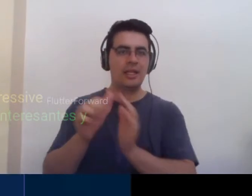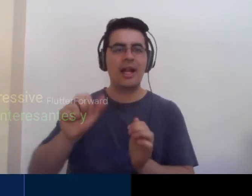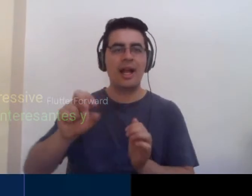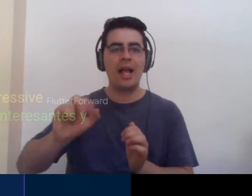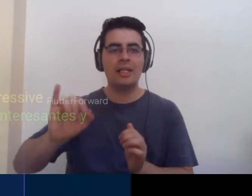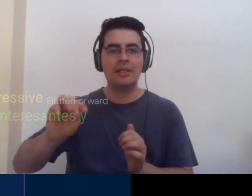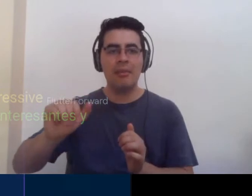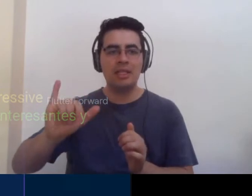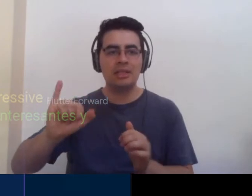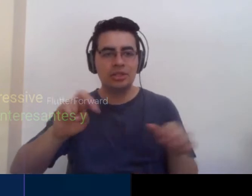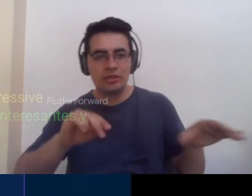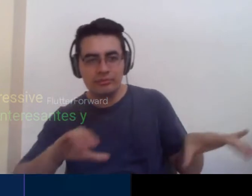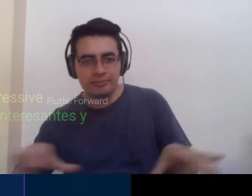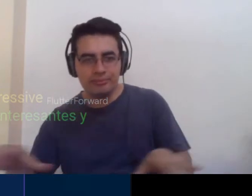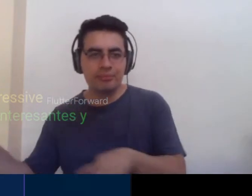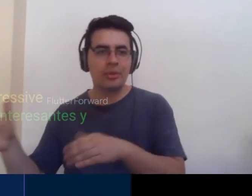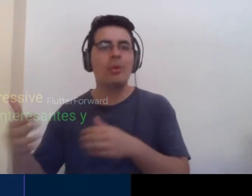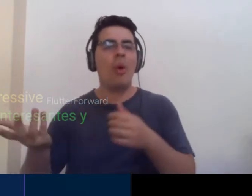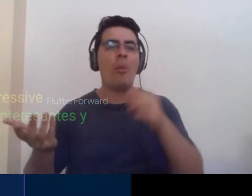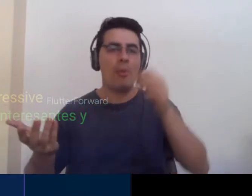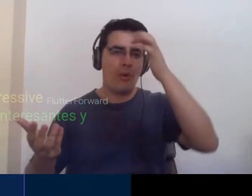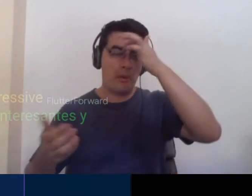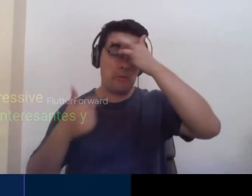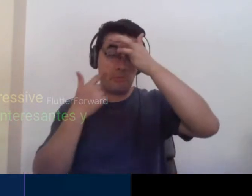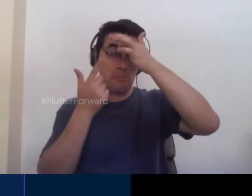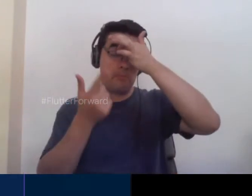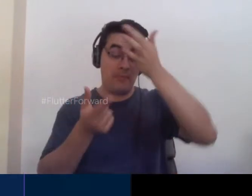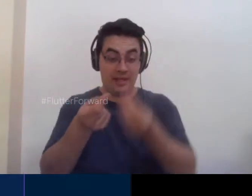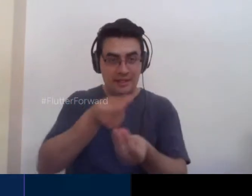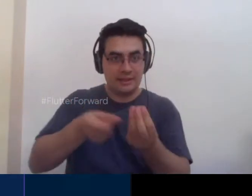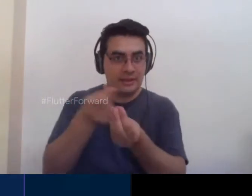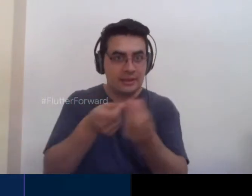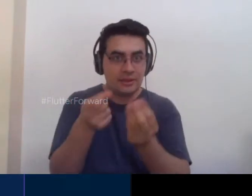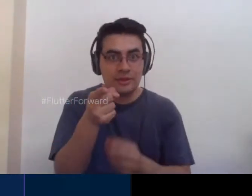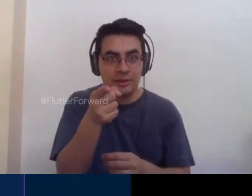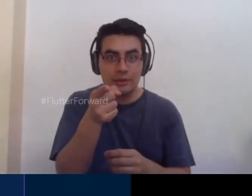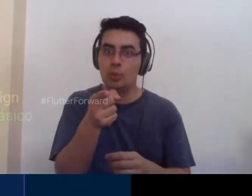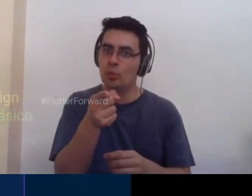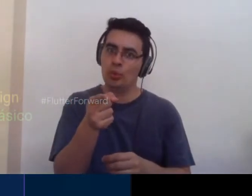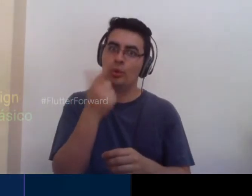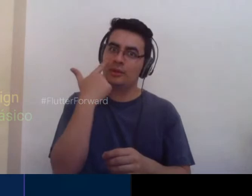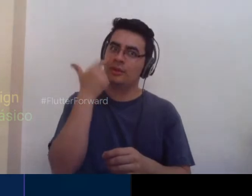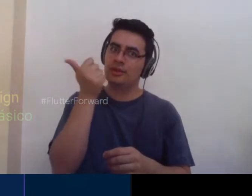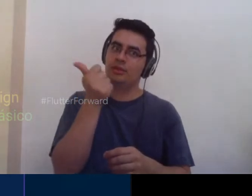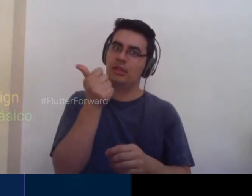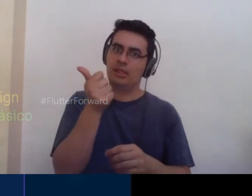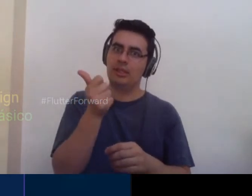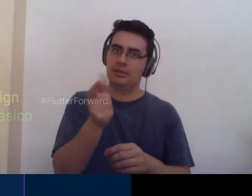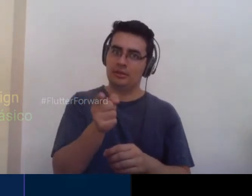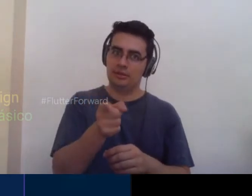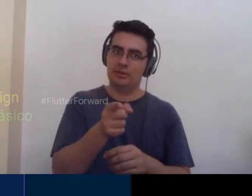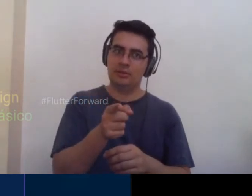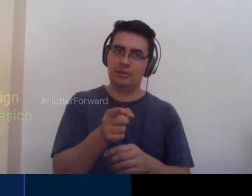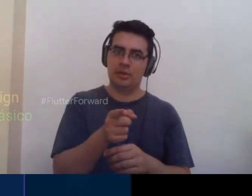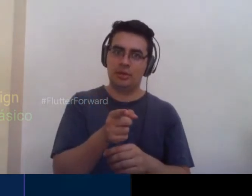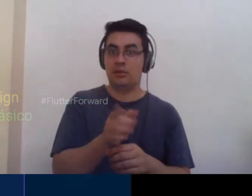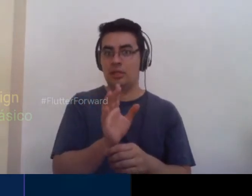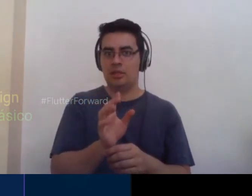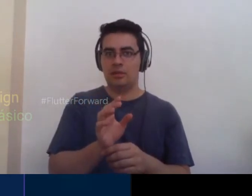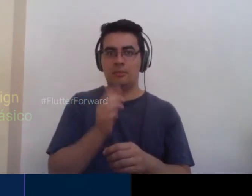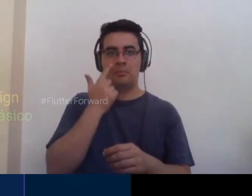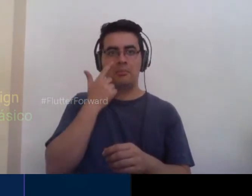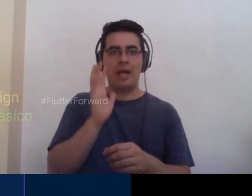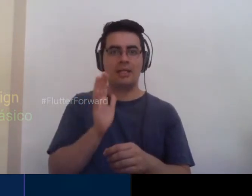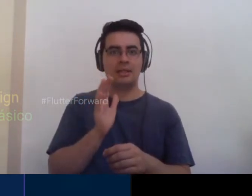Motion design is one of the most interesting and expressive types of design. It's also a great bridge between